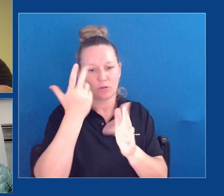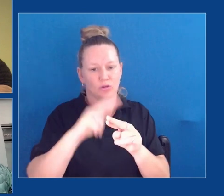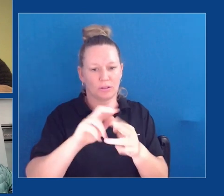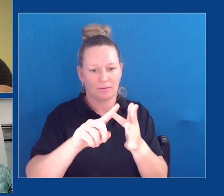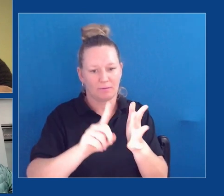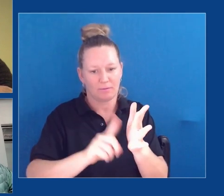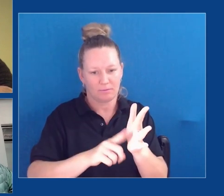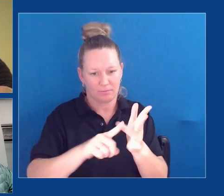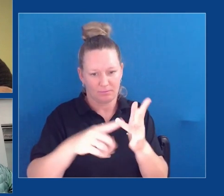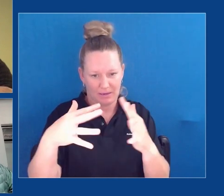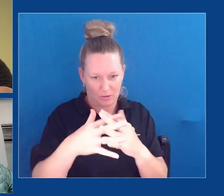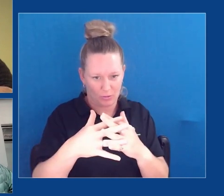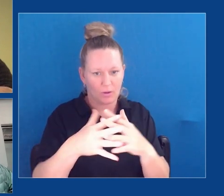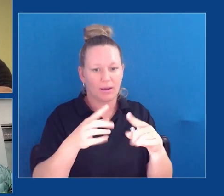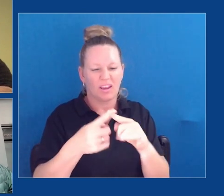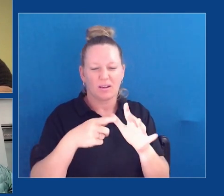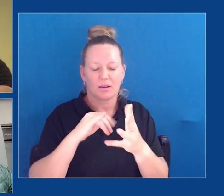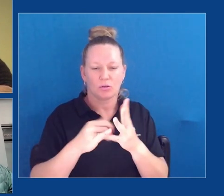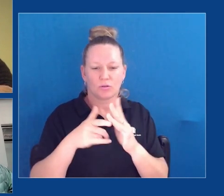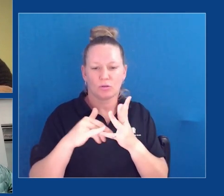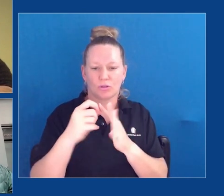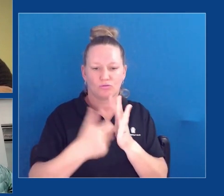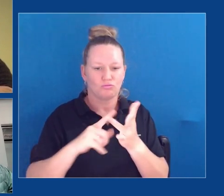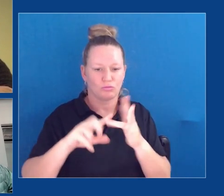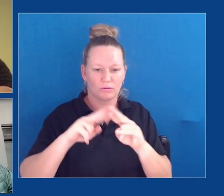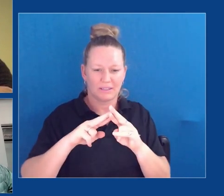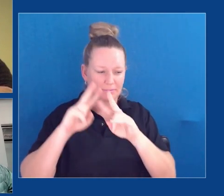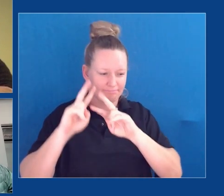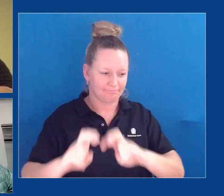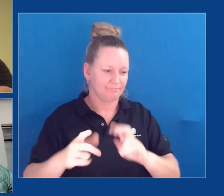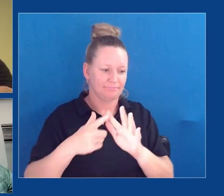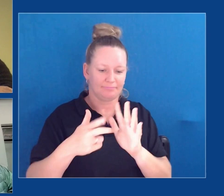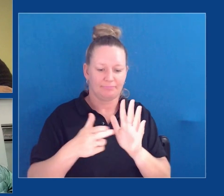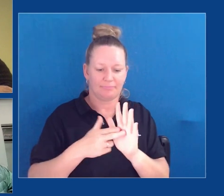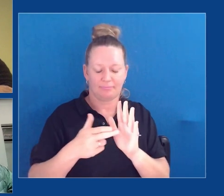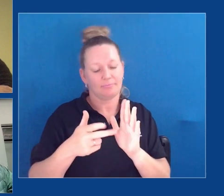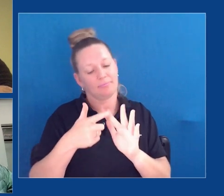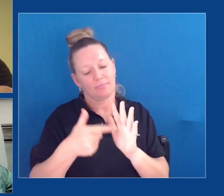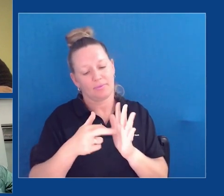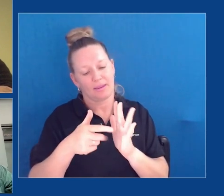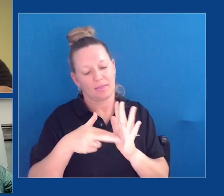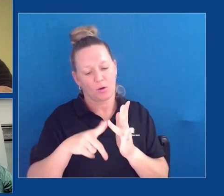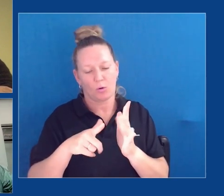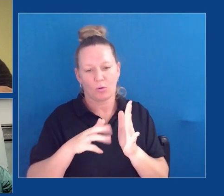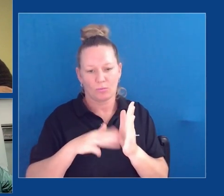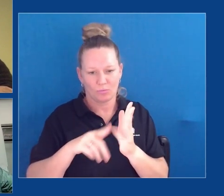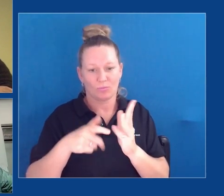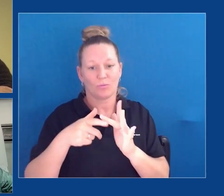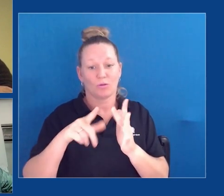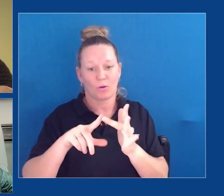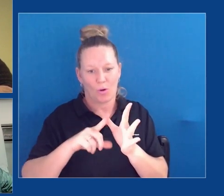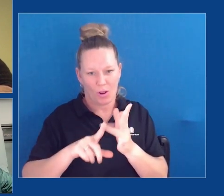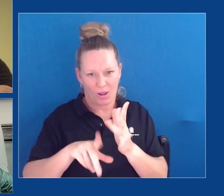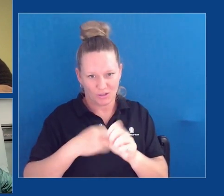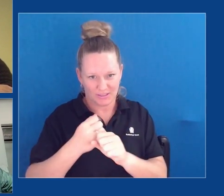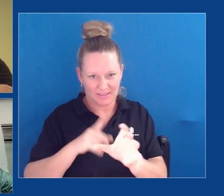in Ethnomusicology and Intercultural Research in the Faculty of Fine Arts and Music here. She's co-director